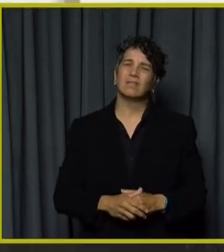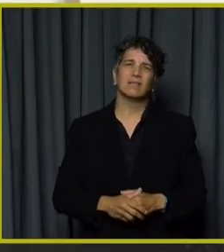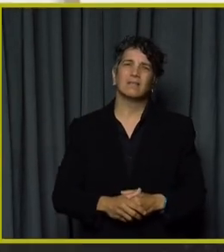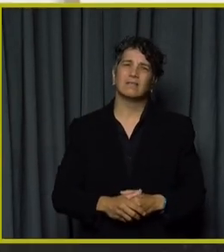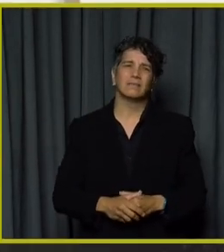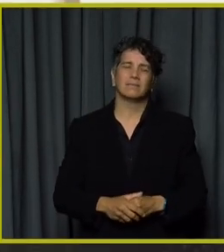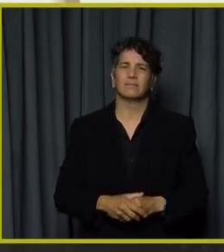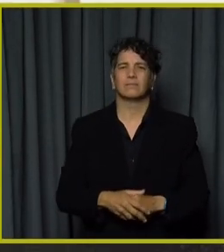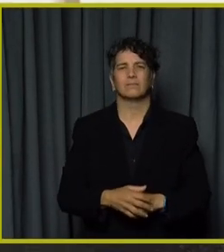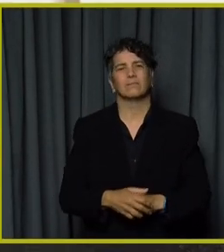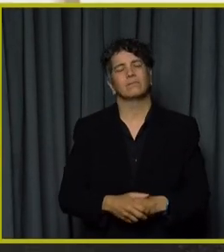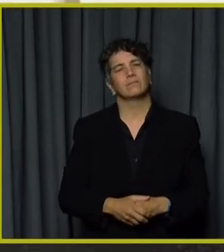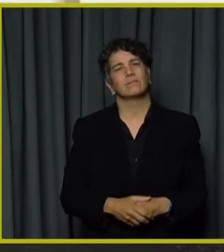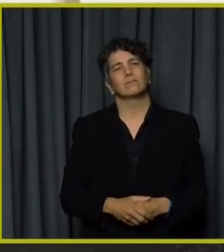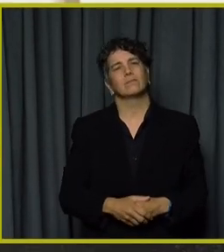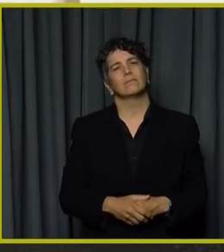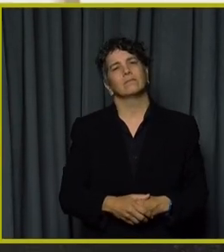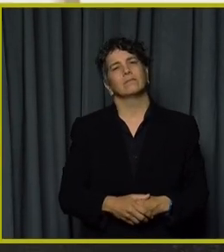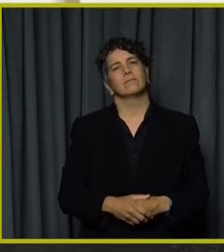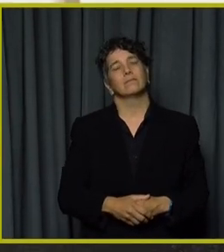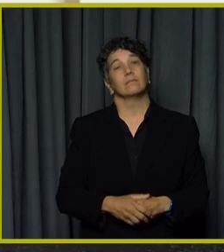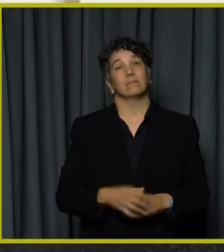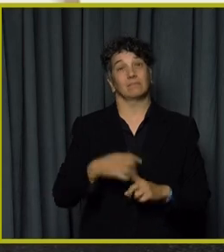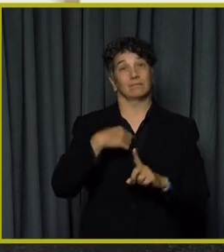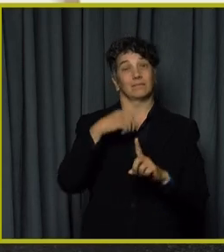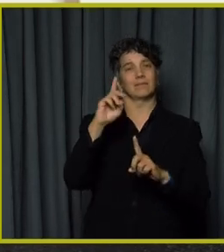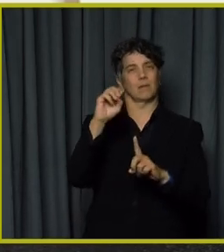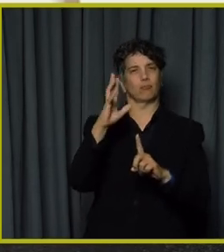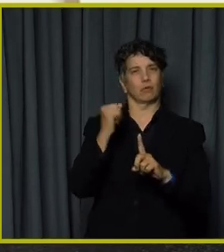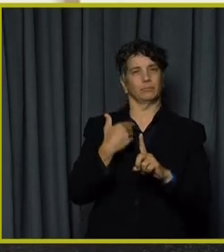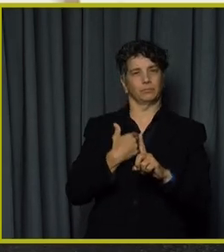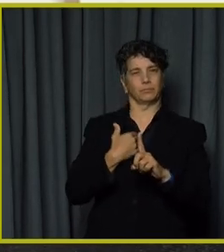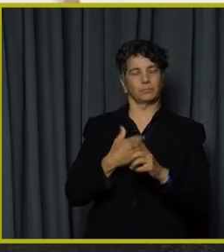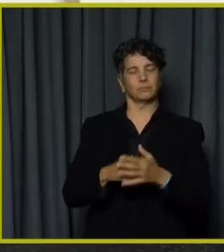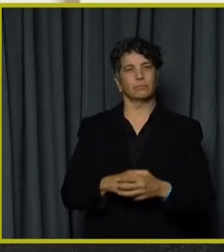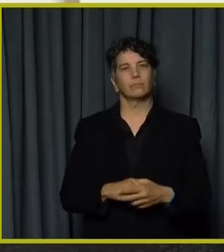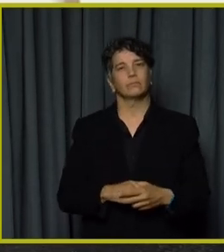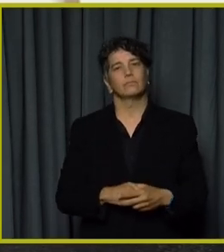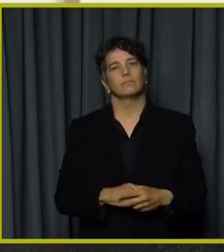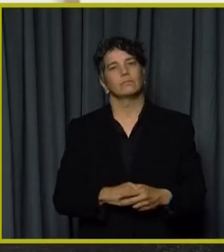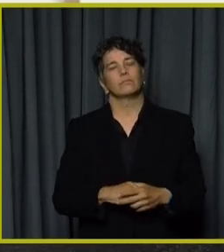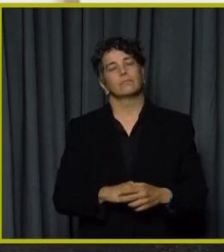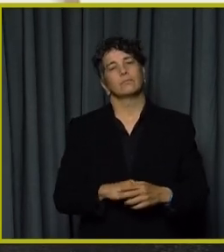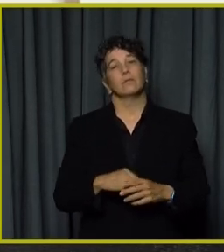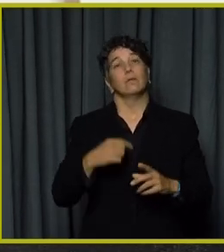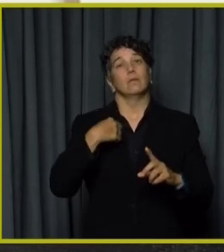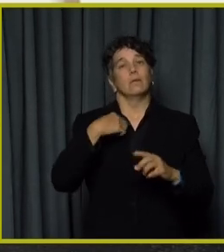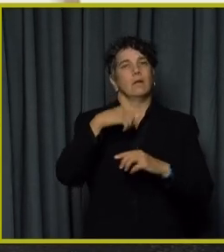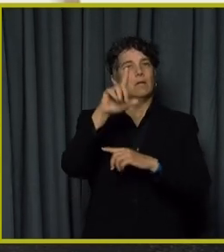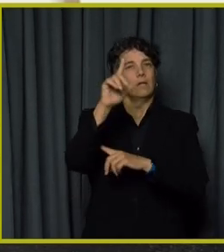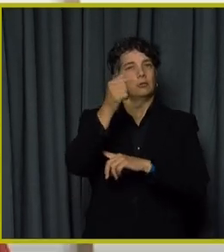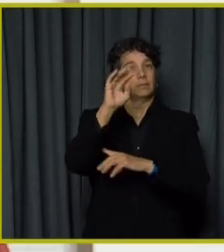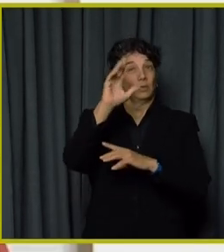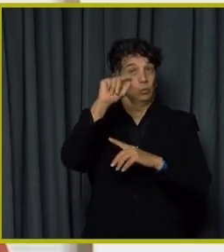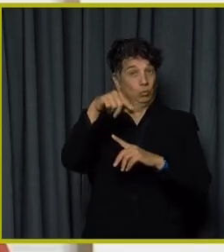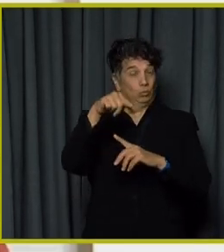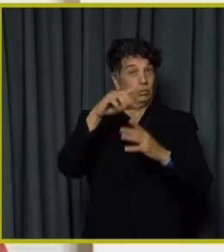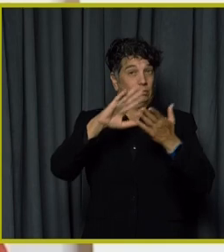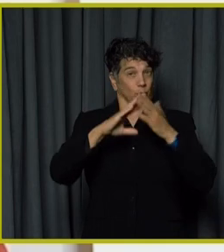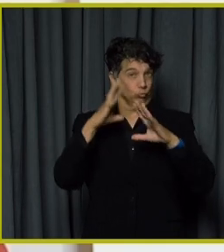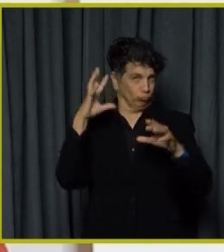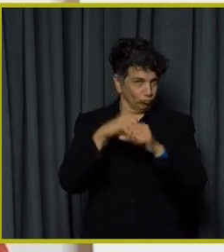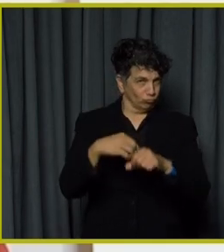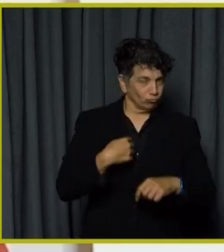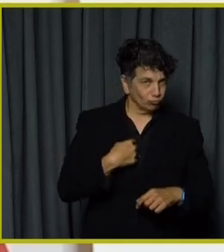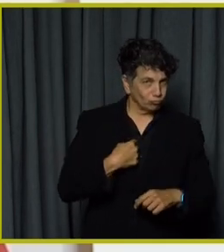Hi, it's Deborah Messing. Our LGBTQ communities face high risks of poverty and violence. That's why I'm